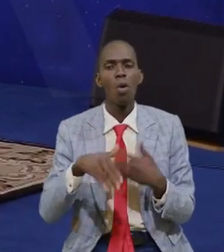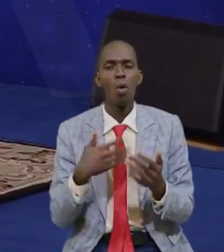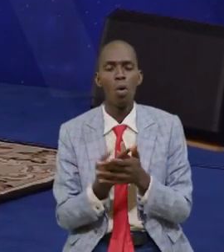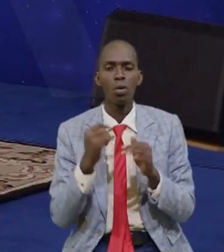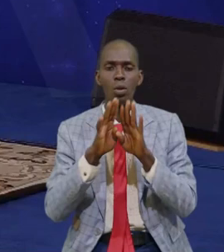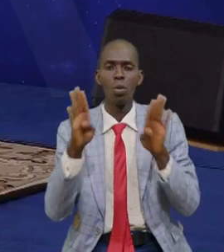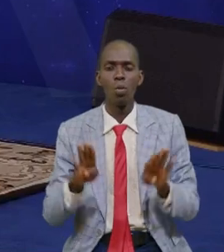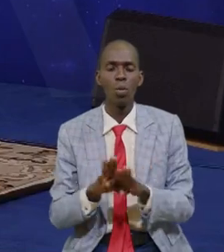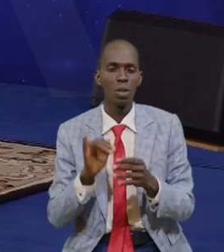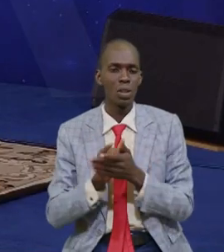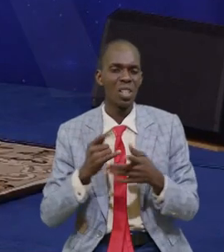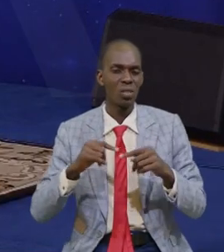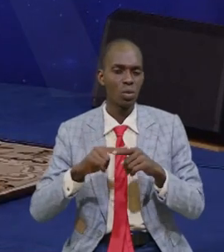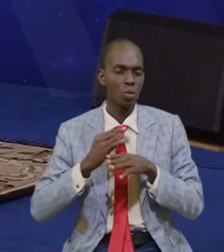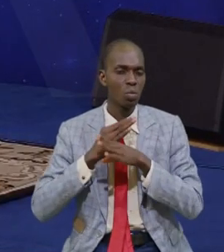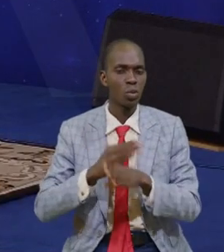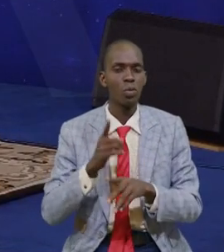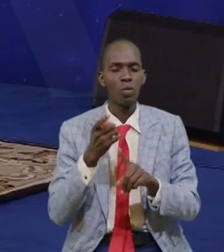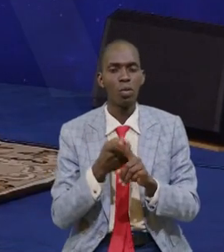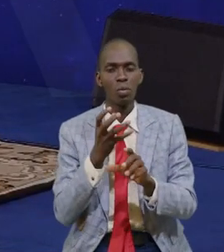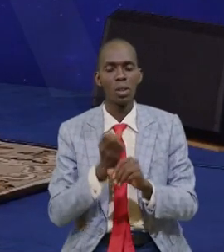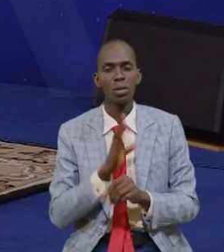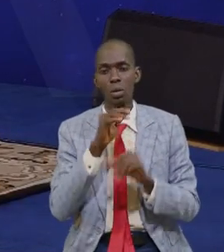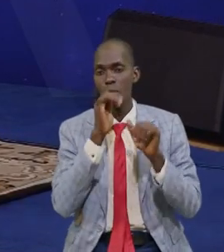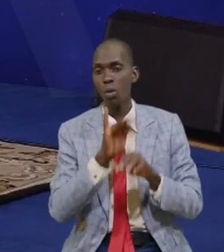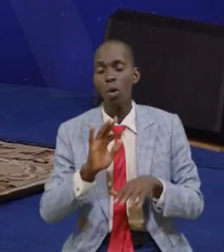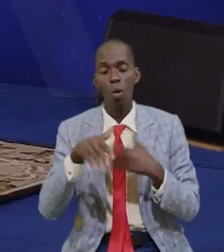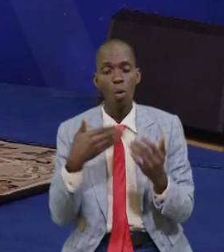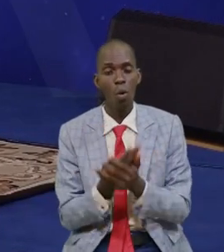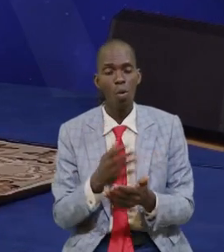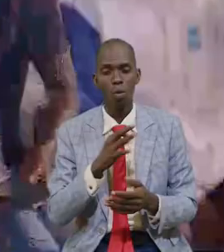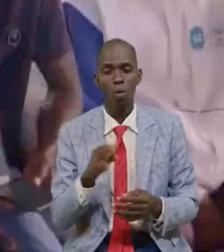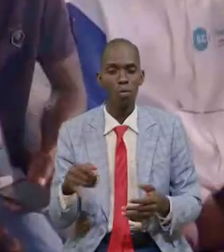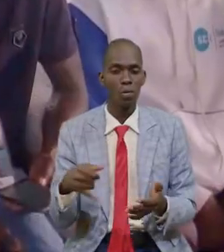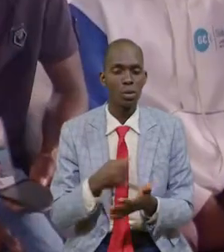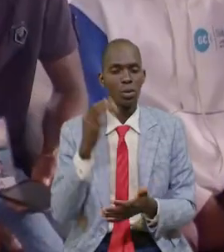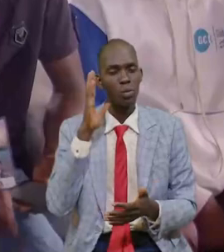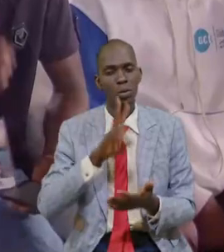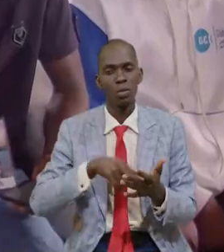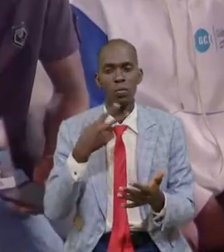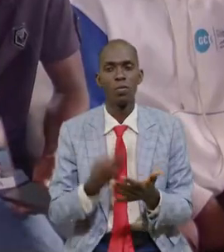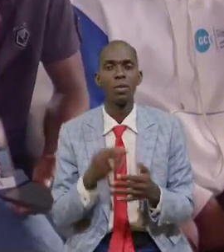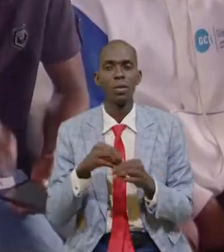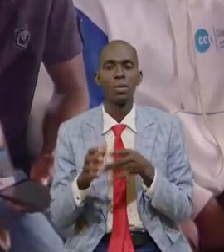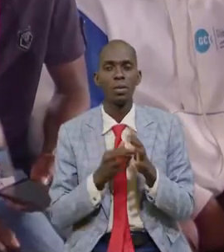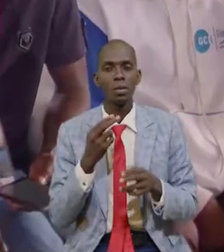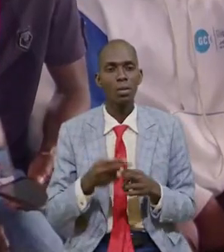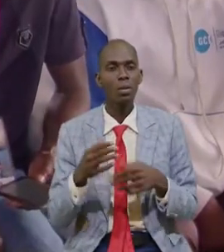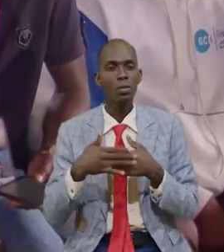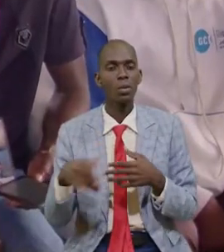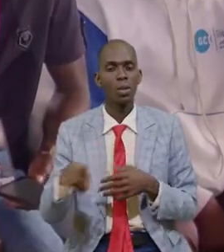you from your inheritance, all the walls will fall down. After they compassed